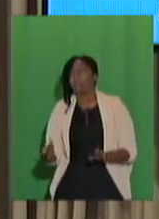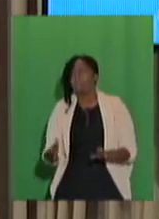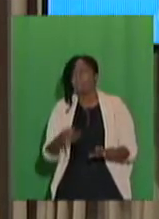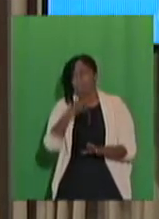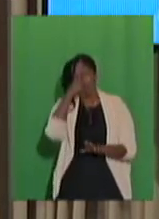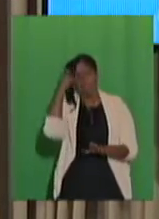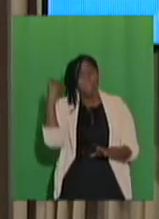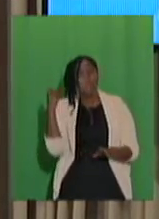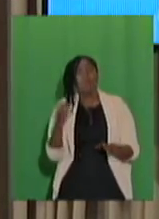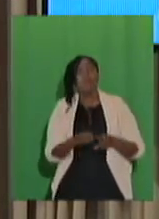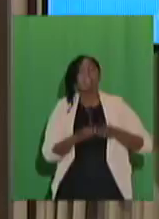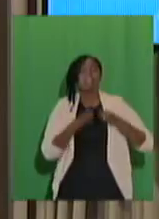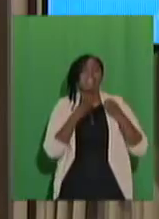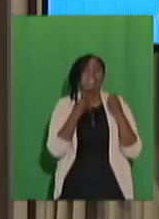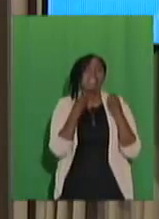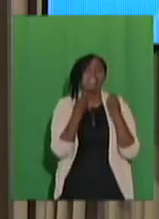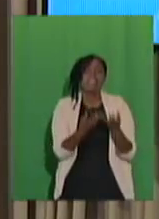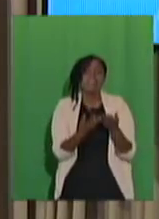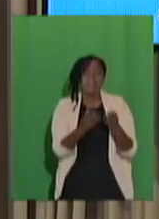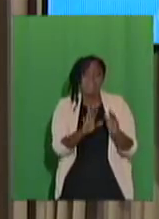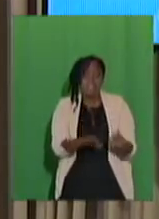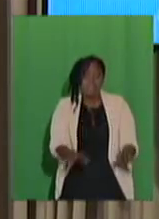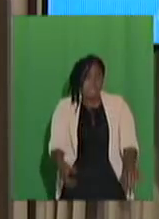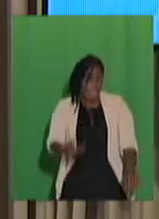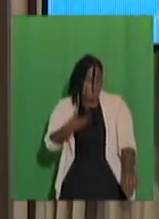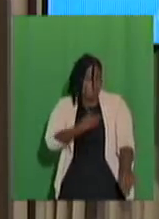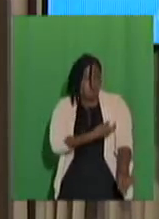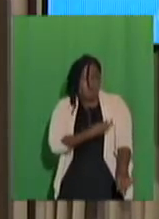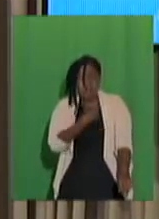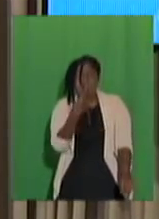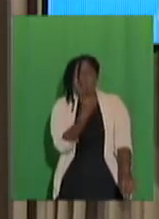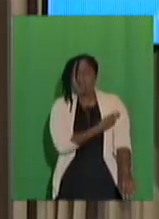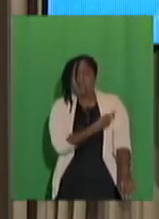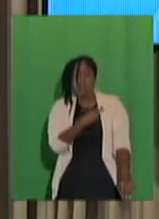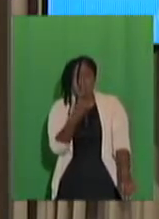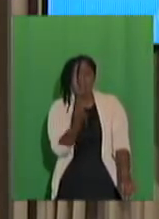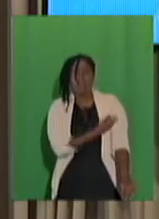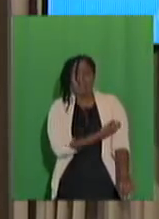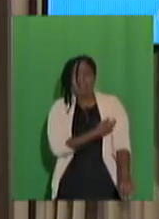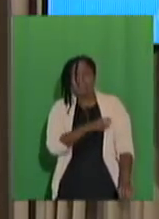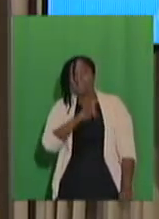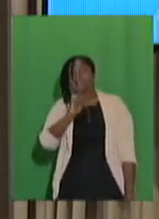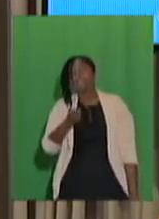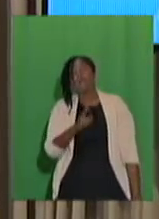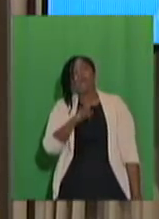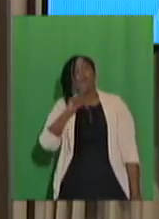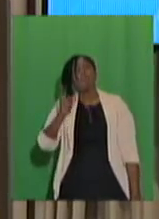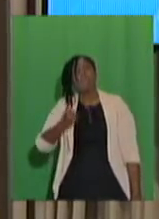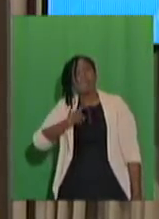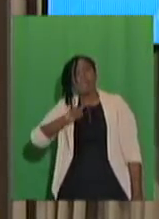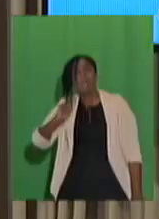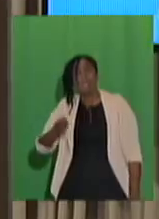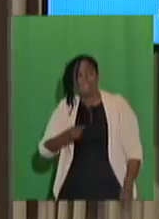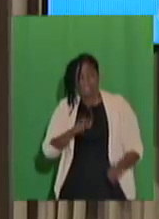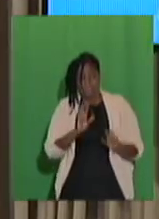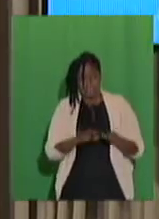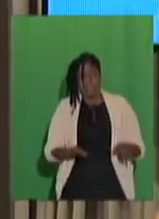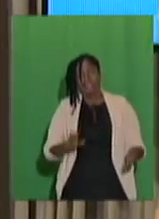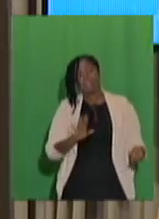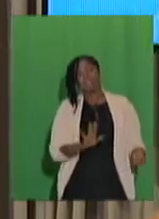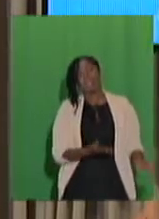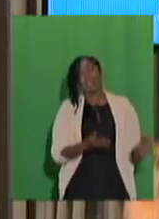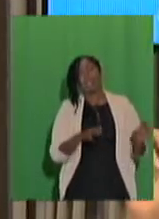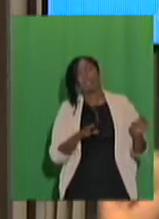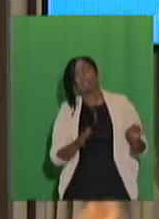to be very careful how we latch on to a fad, because people in this COVID crisis